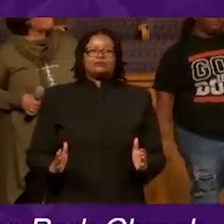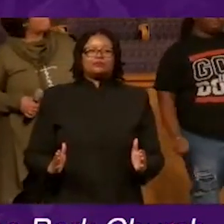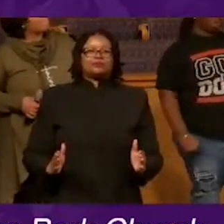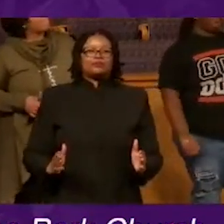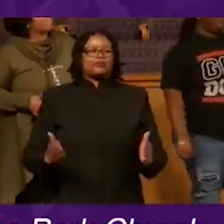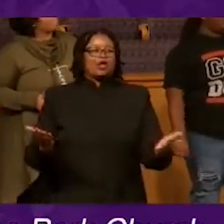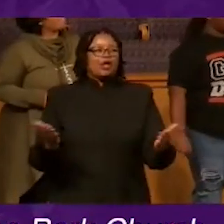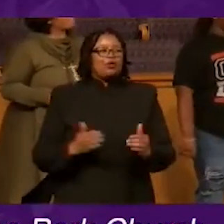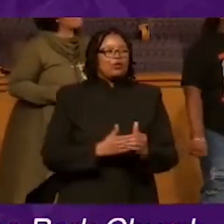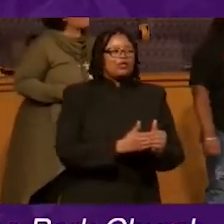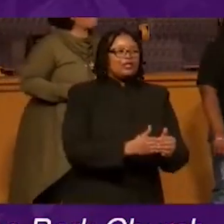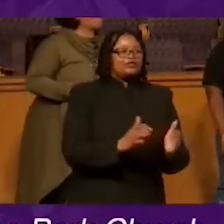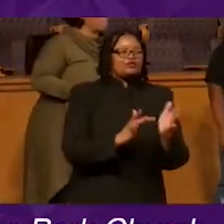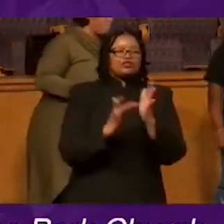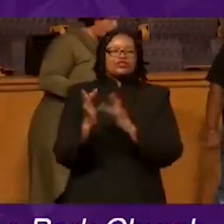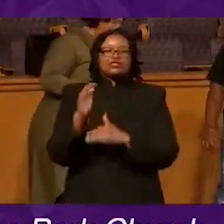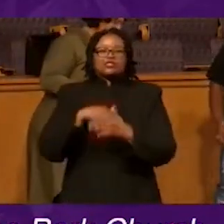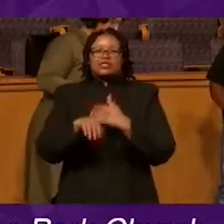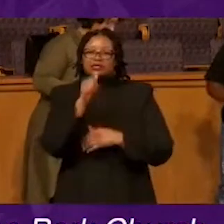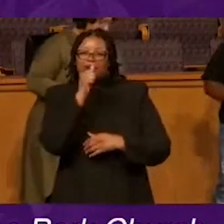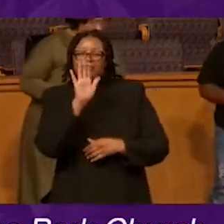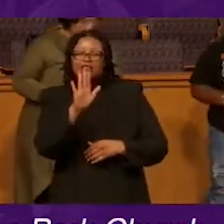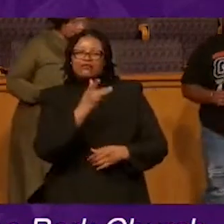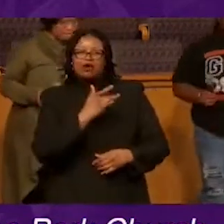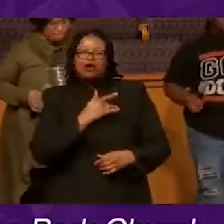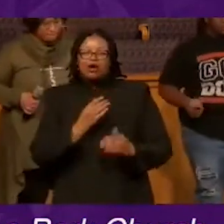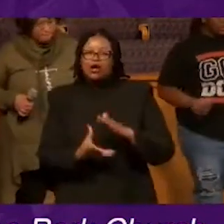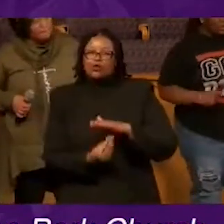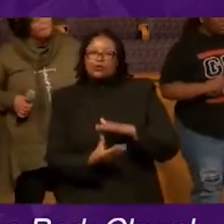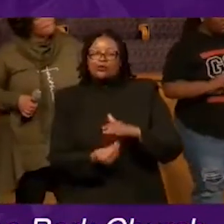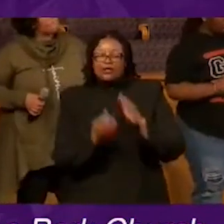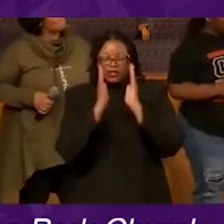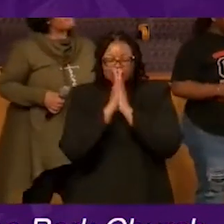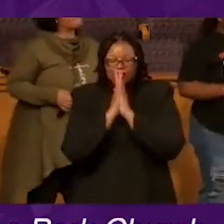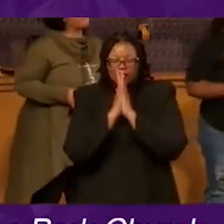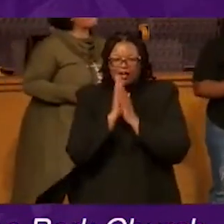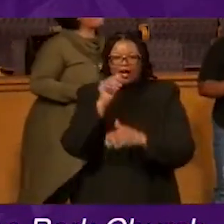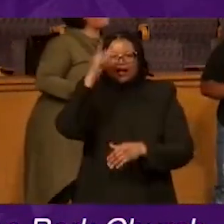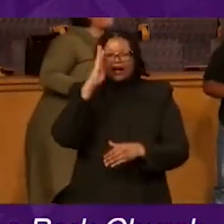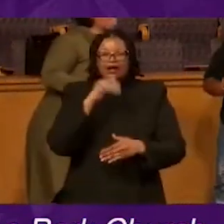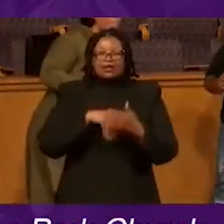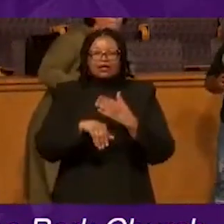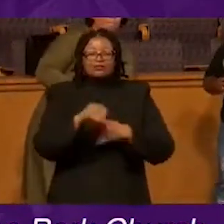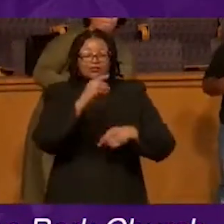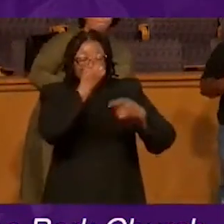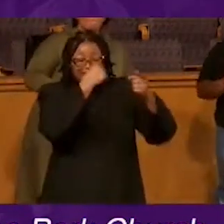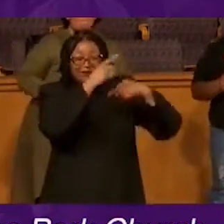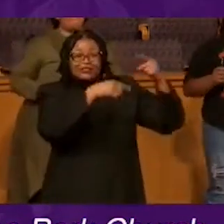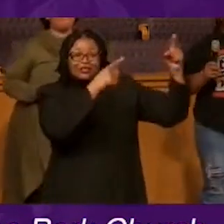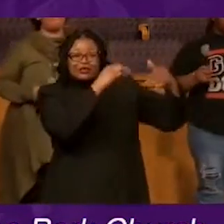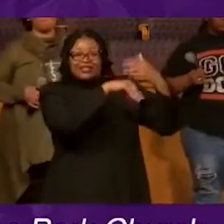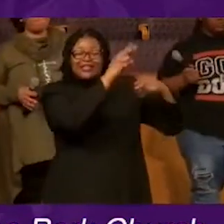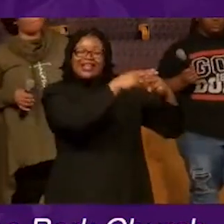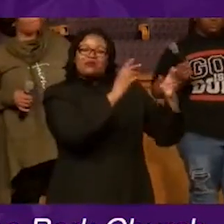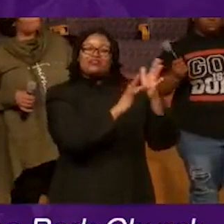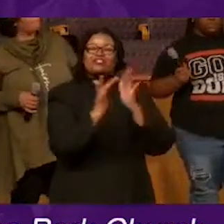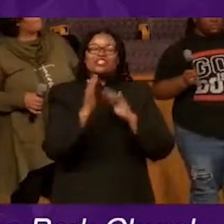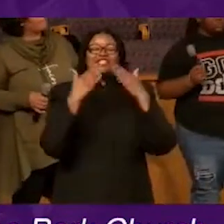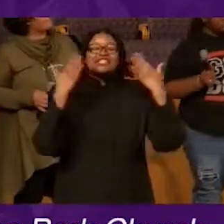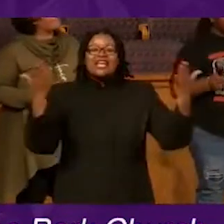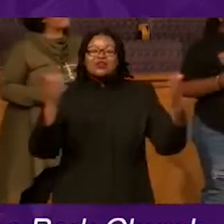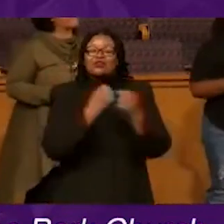I want to lead you to Jesus in the privacy of your own heart. I just have you pray this prayer. God, I come to you in the name of Jesus. I thank you for loving